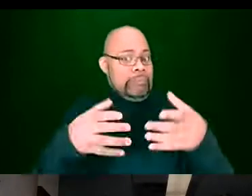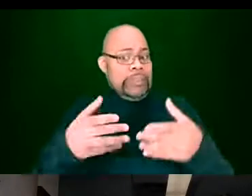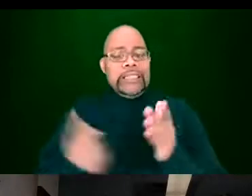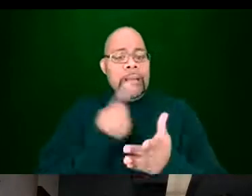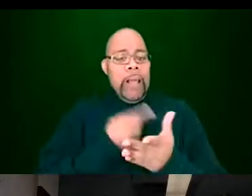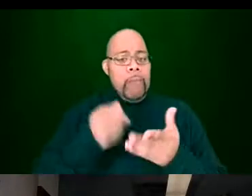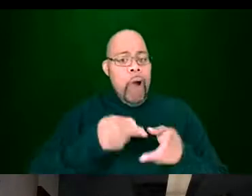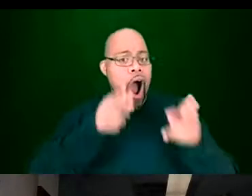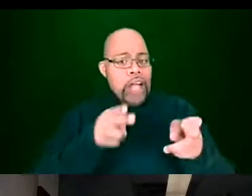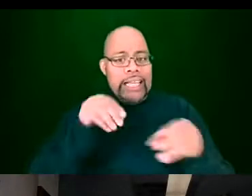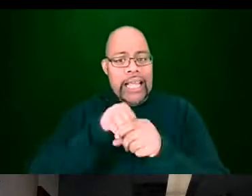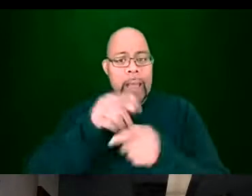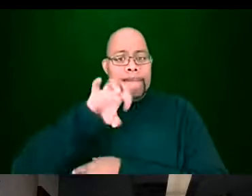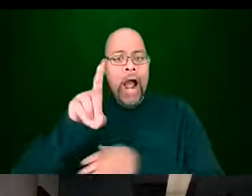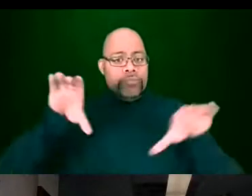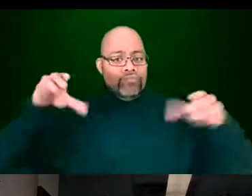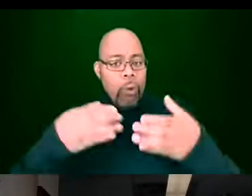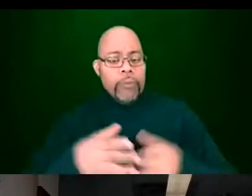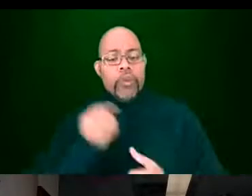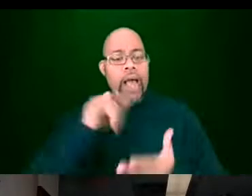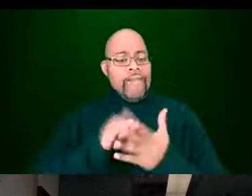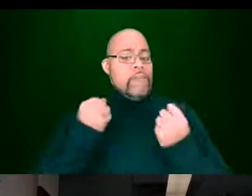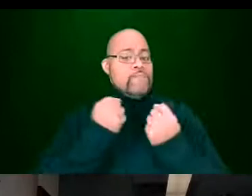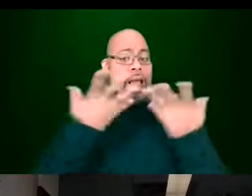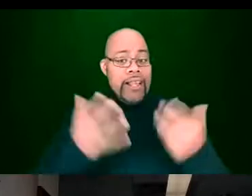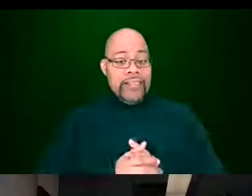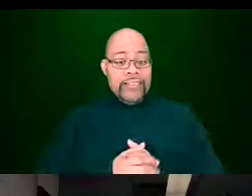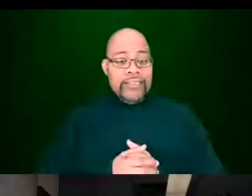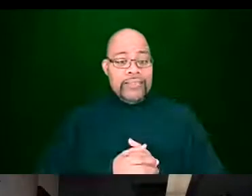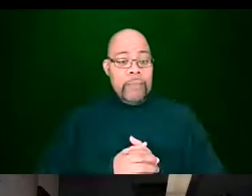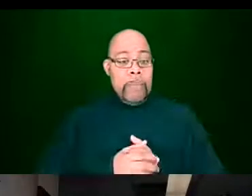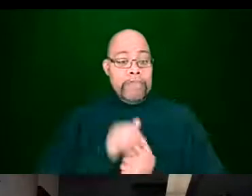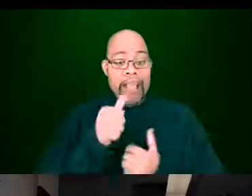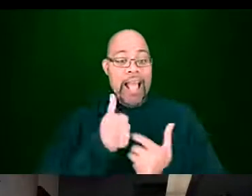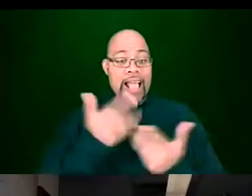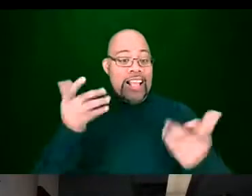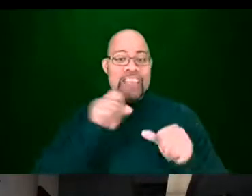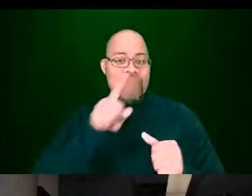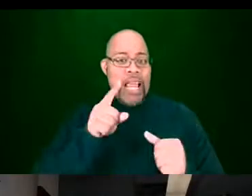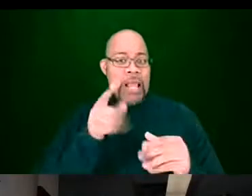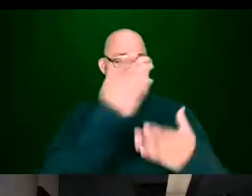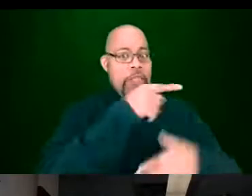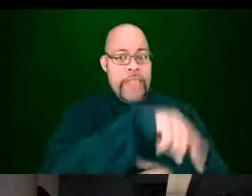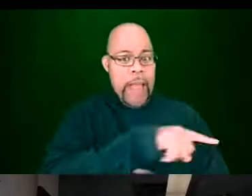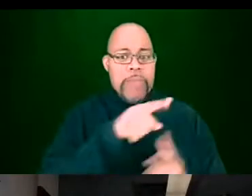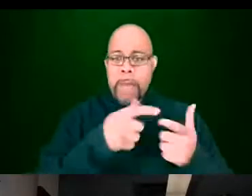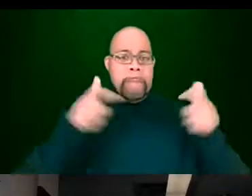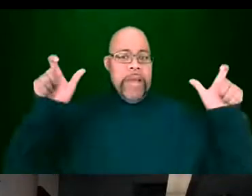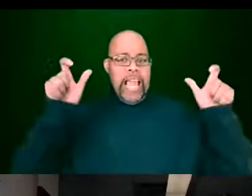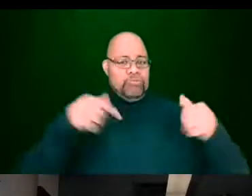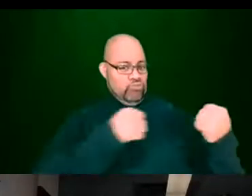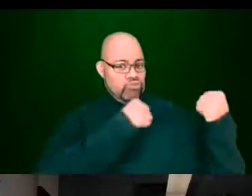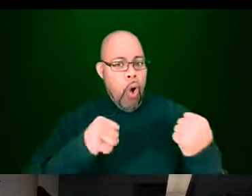sometimes hunt and live in pods. And so there's not a lot that can really mess with them. They are big, they are